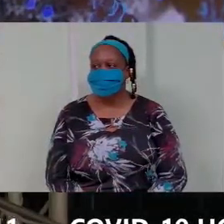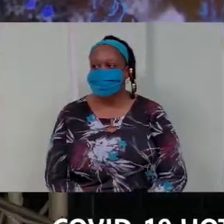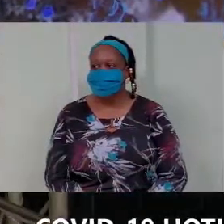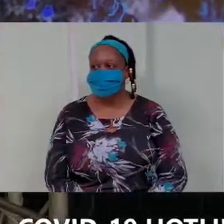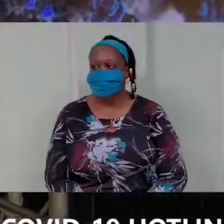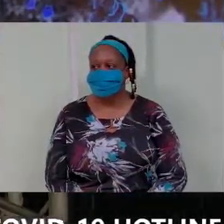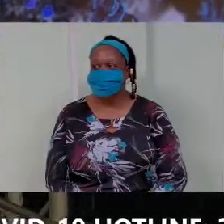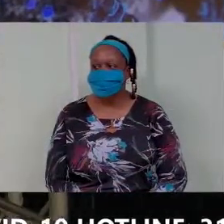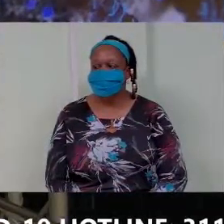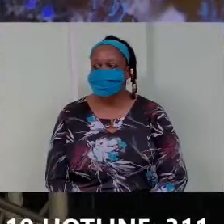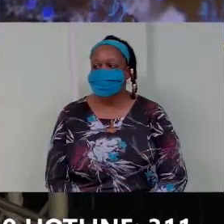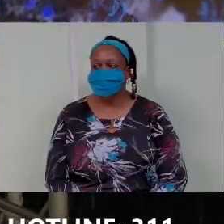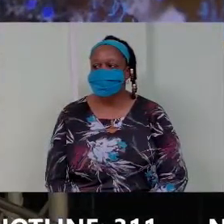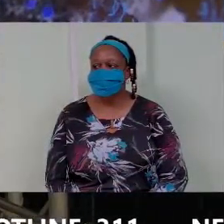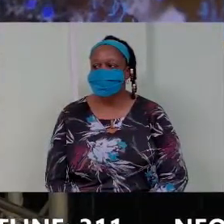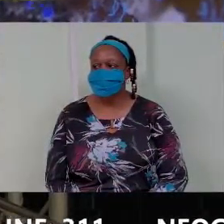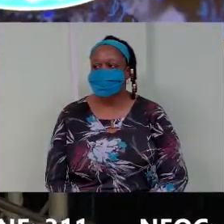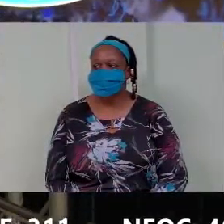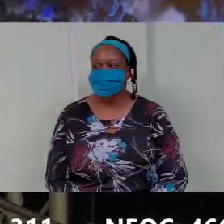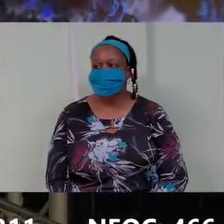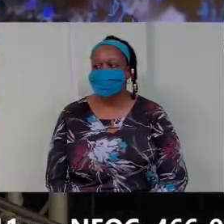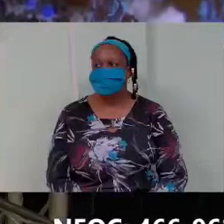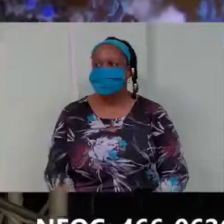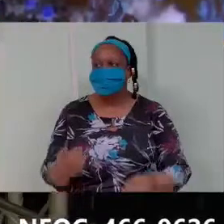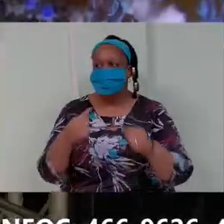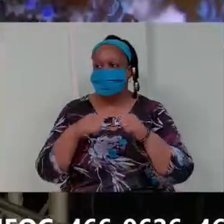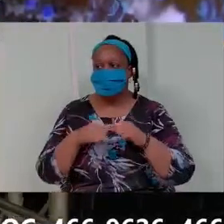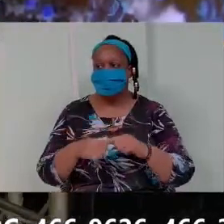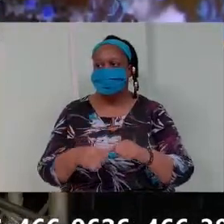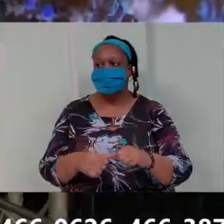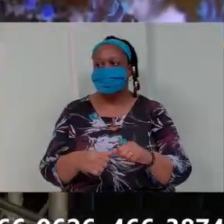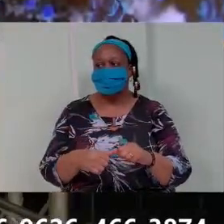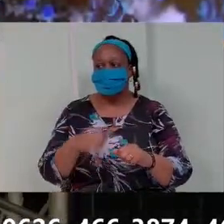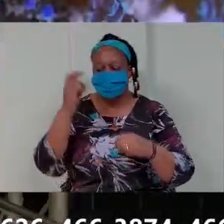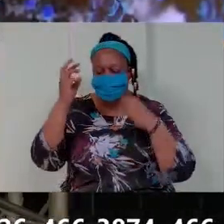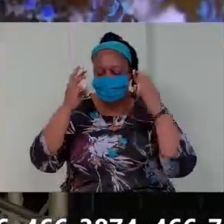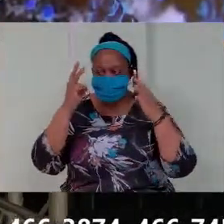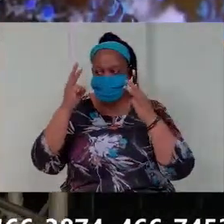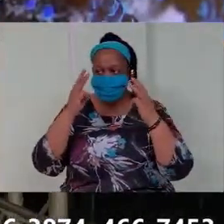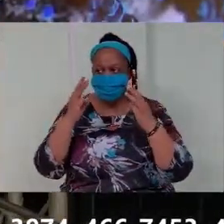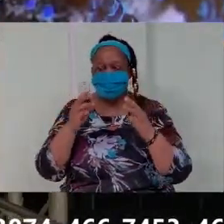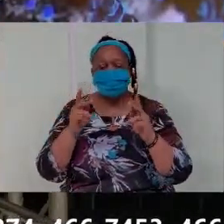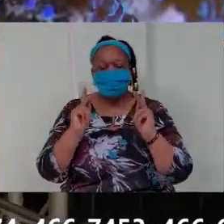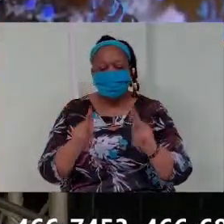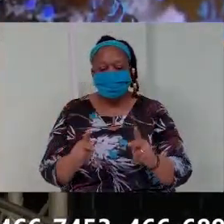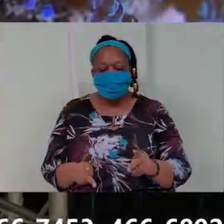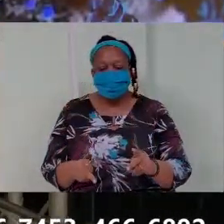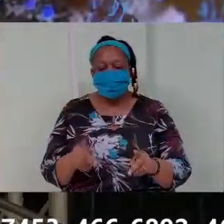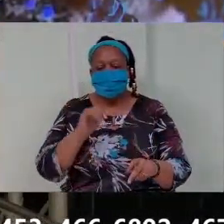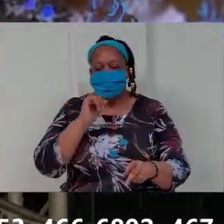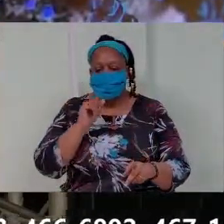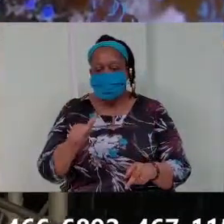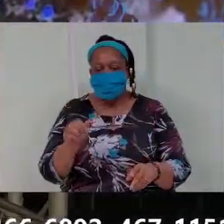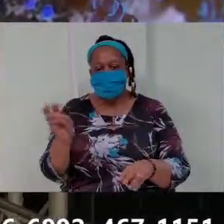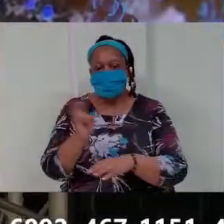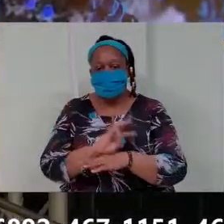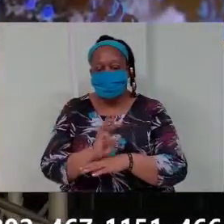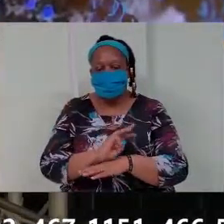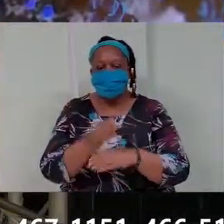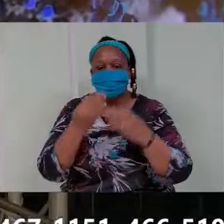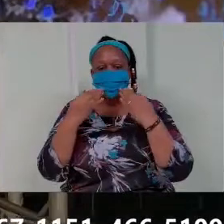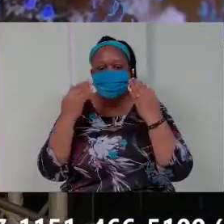it's a concern, and it's an ongoing concern having to do with people not wearing the mask on the